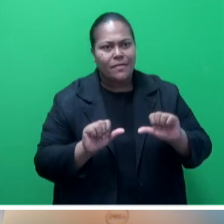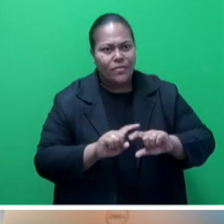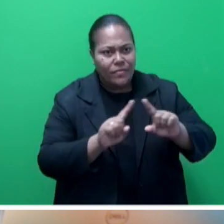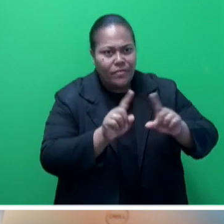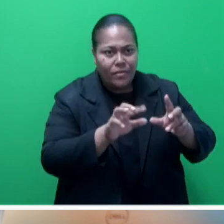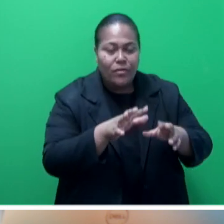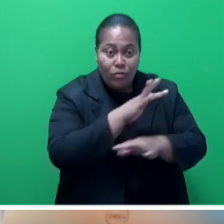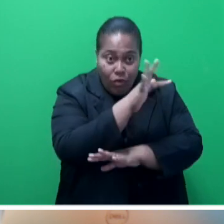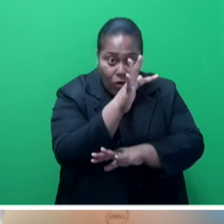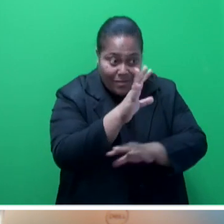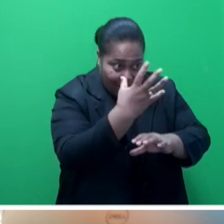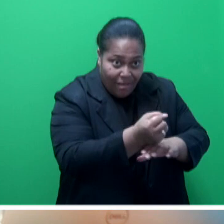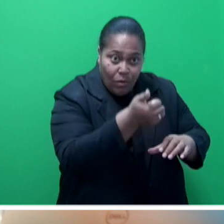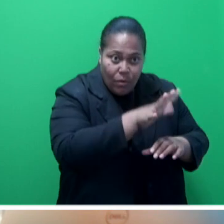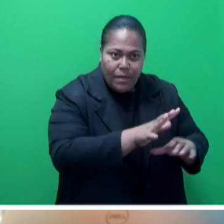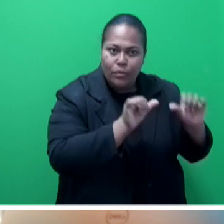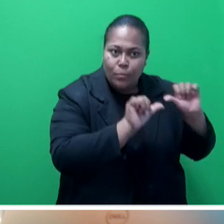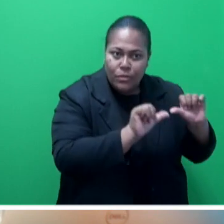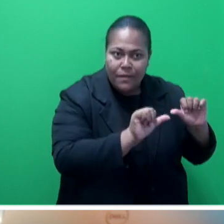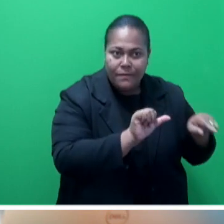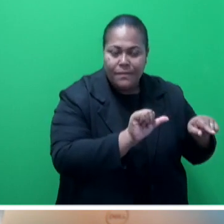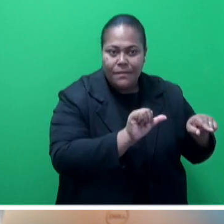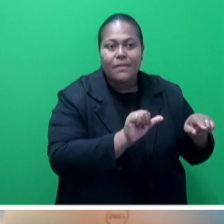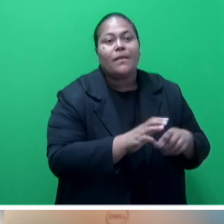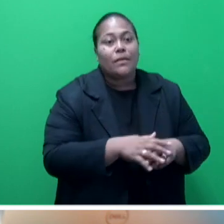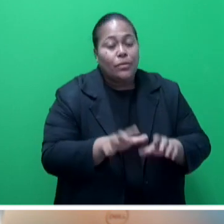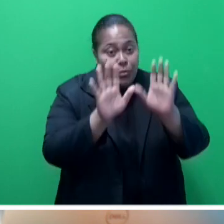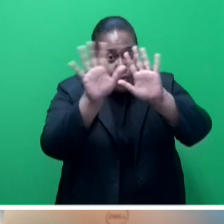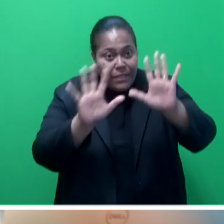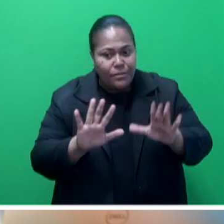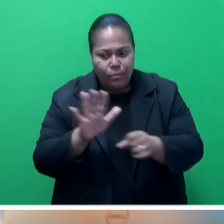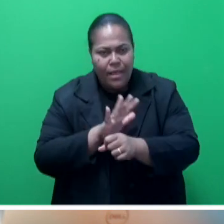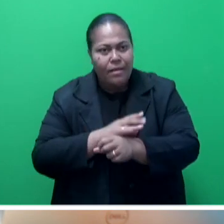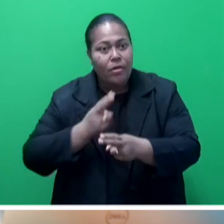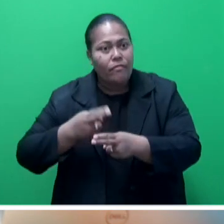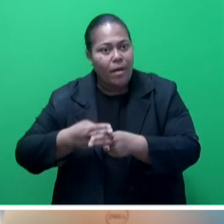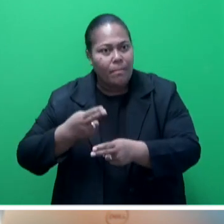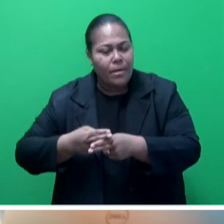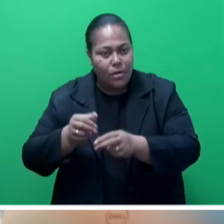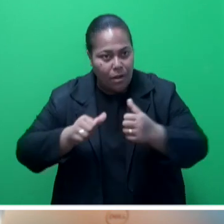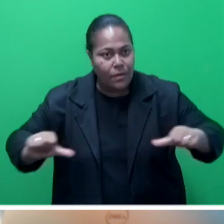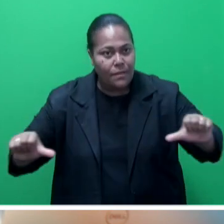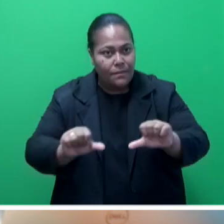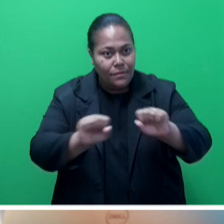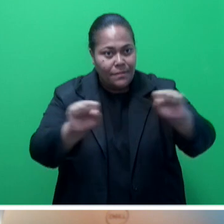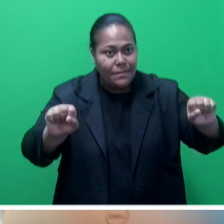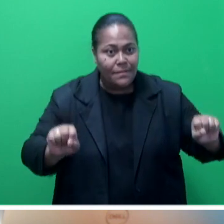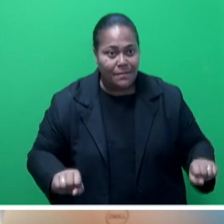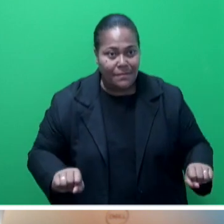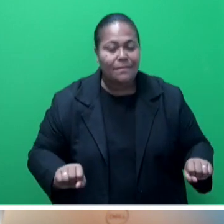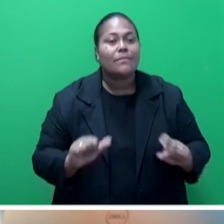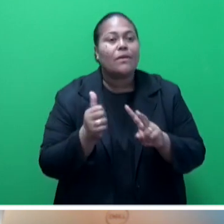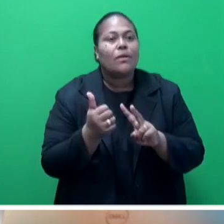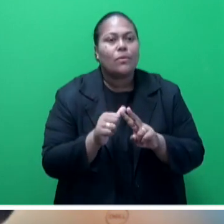forests, the incorporation of trees into farming and agricultural systems, and the promotion of forest-based livelihood